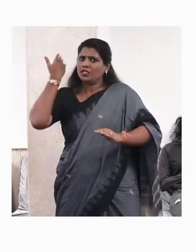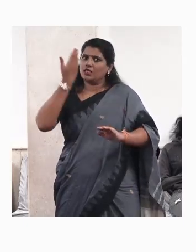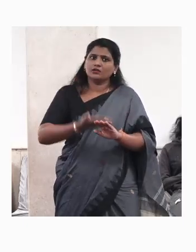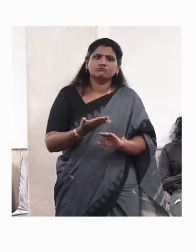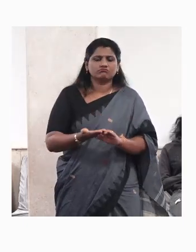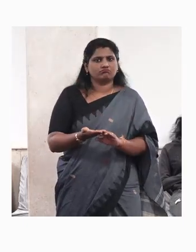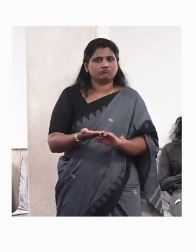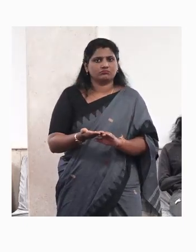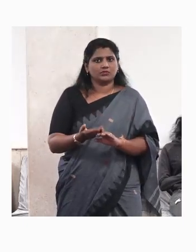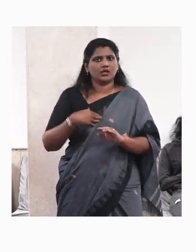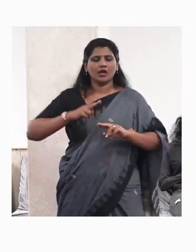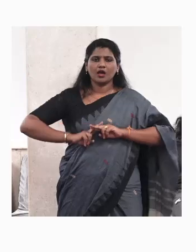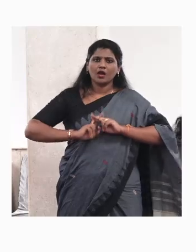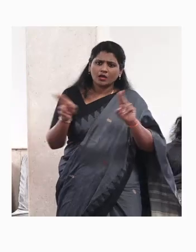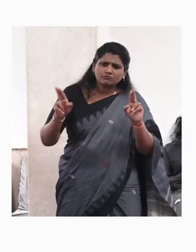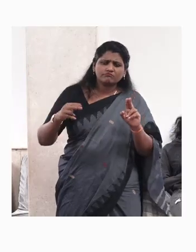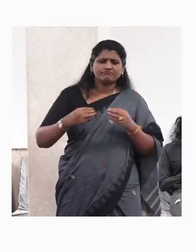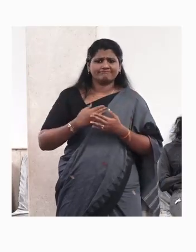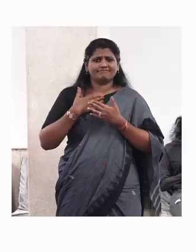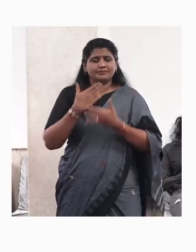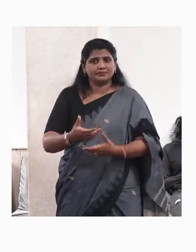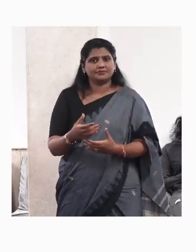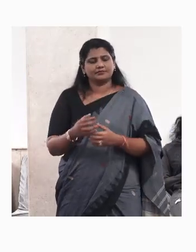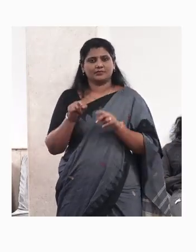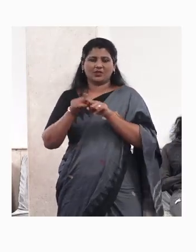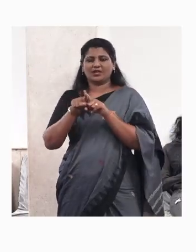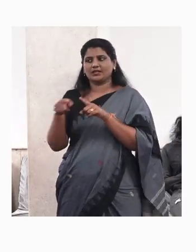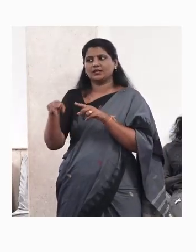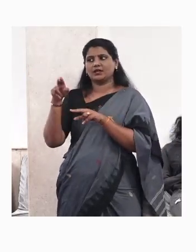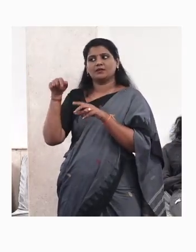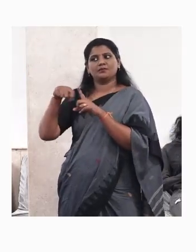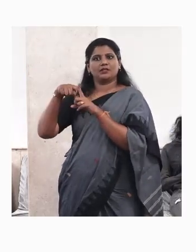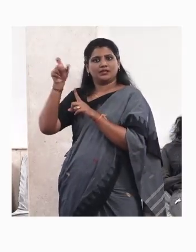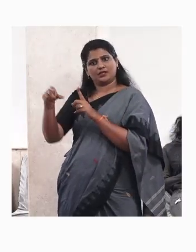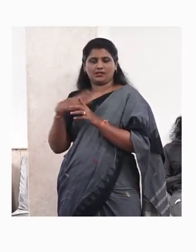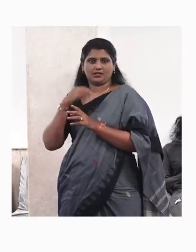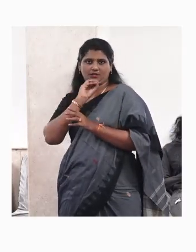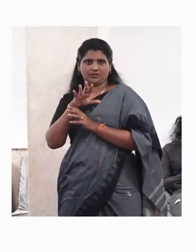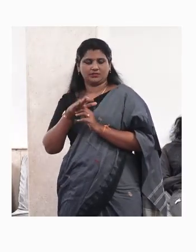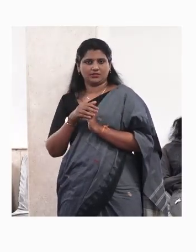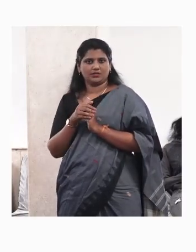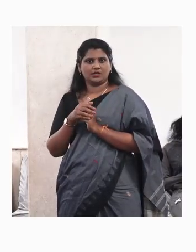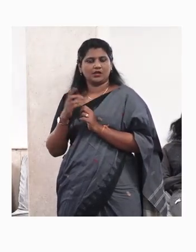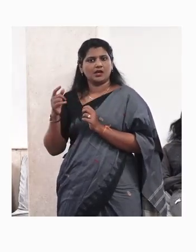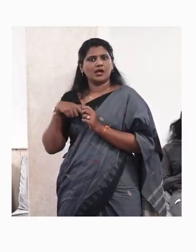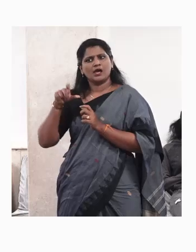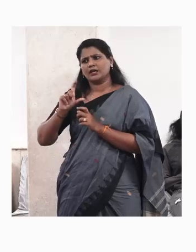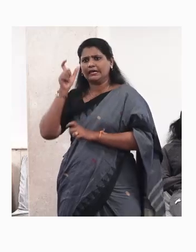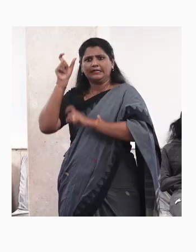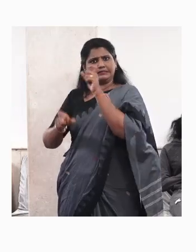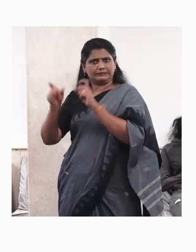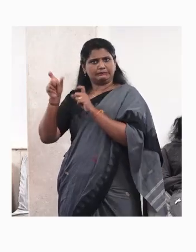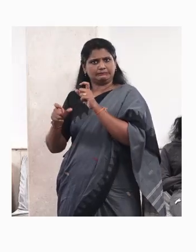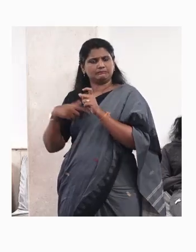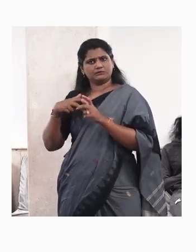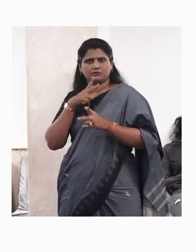show total fidelity. So, for example, what Keerthana said about, speaking with her clients